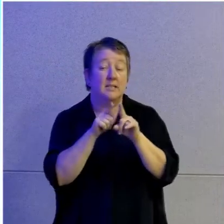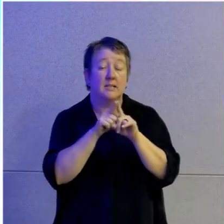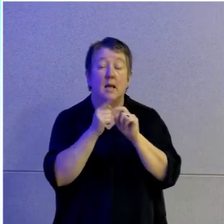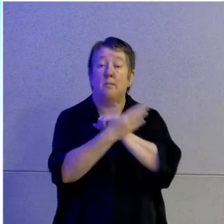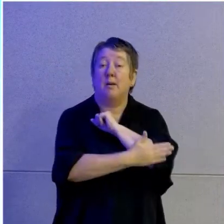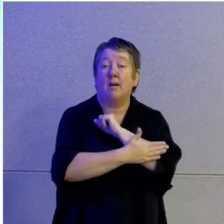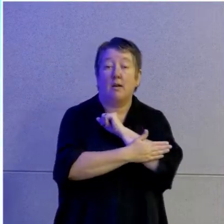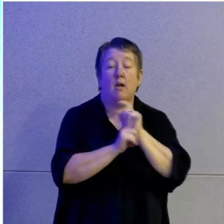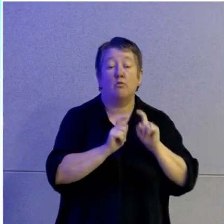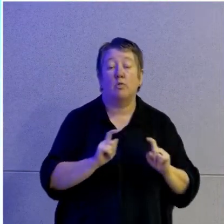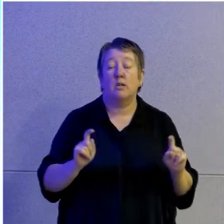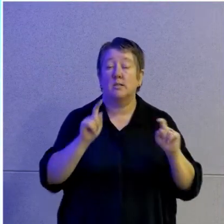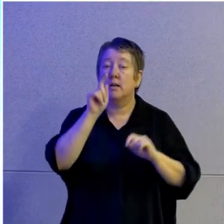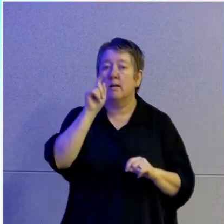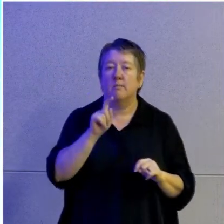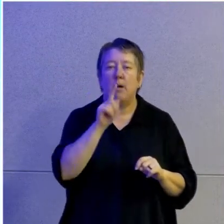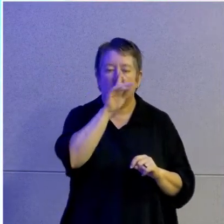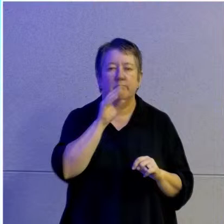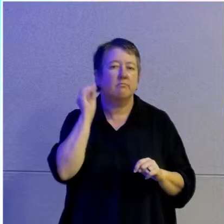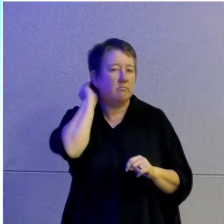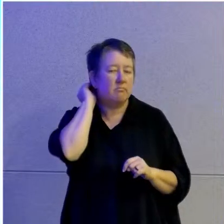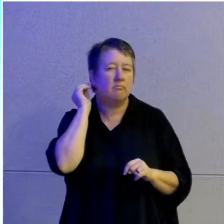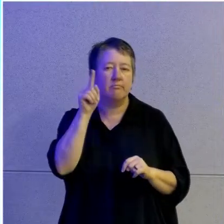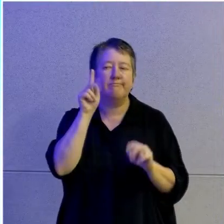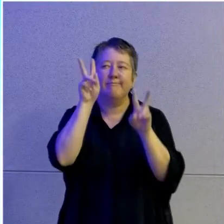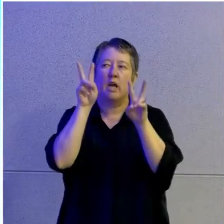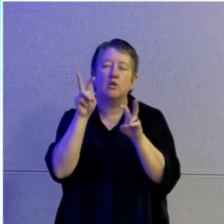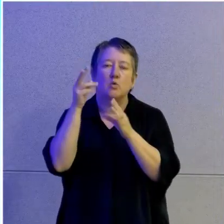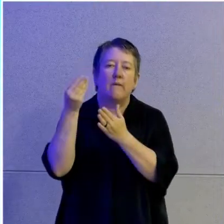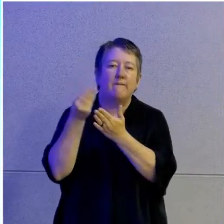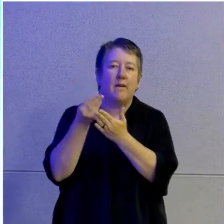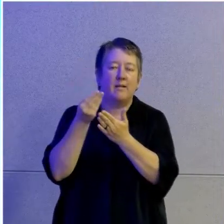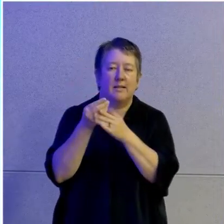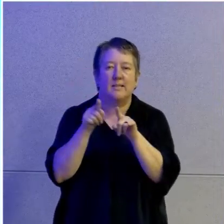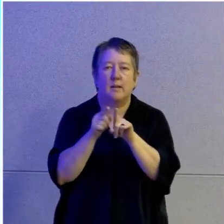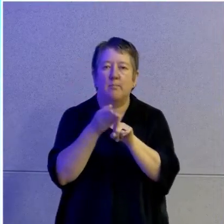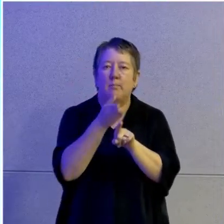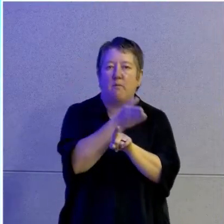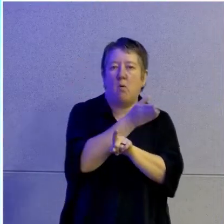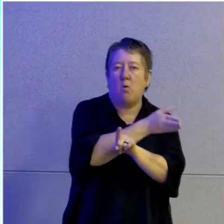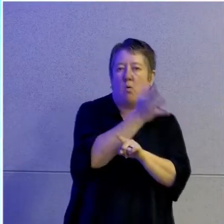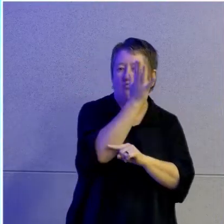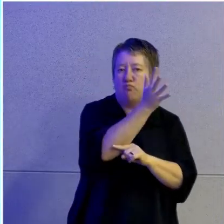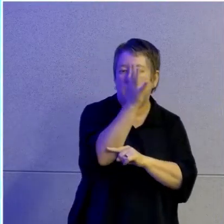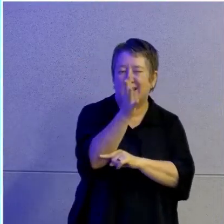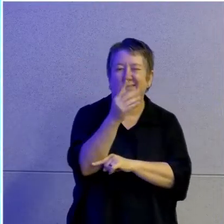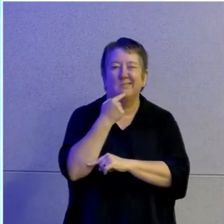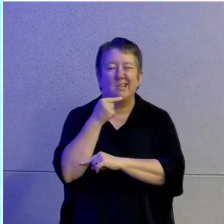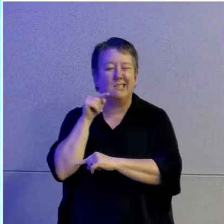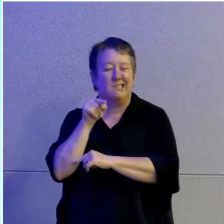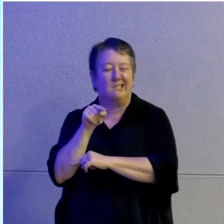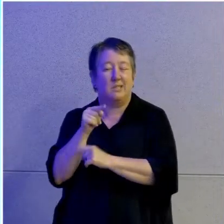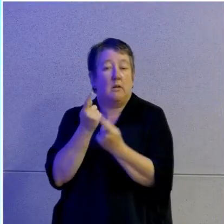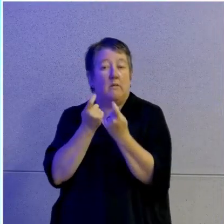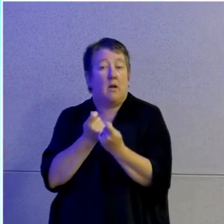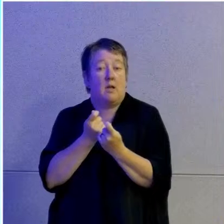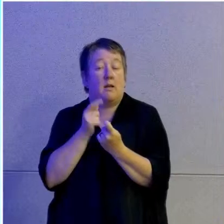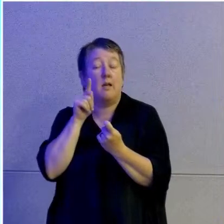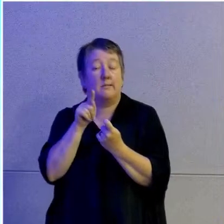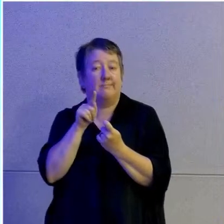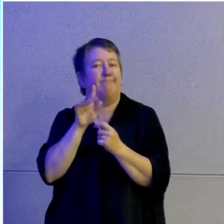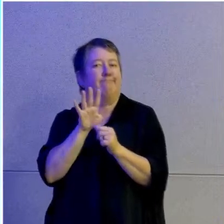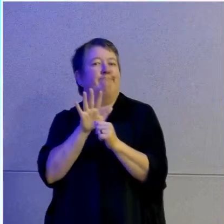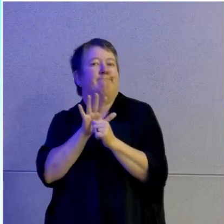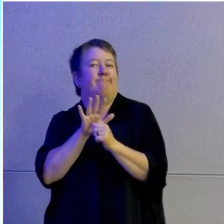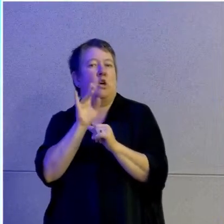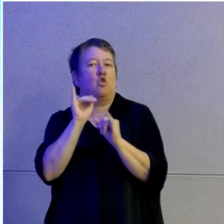in the presentations that have been made before me. As to say, it's one area that becomes quite critical, but we are